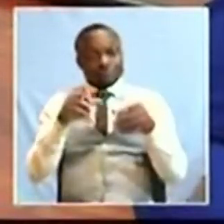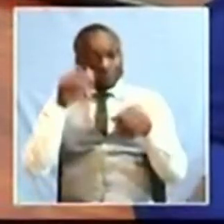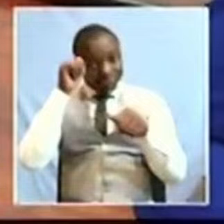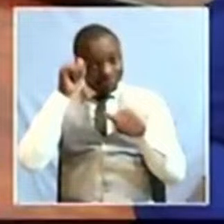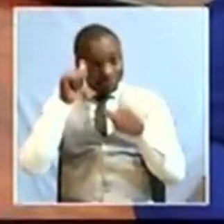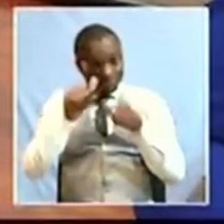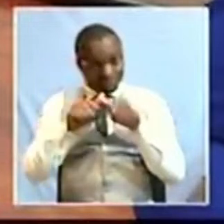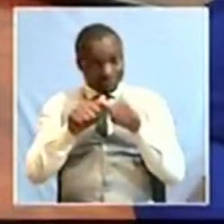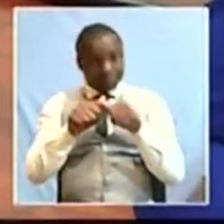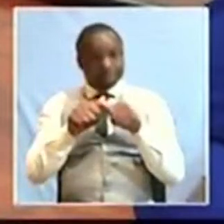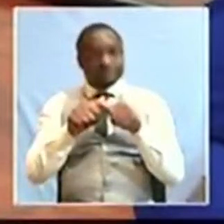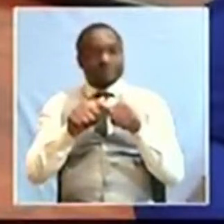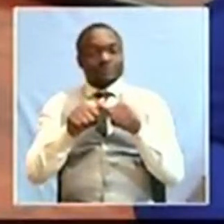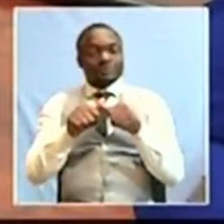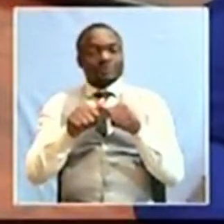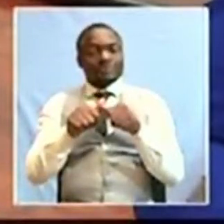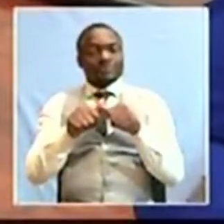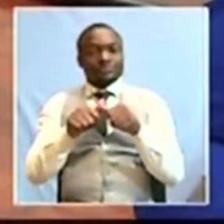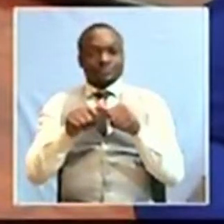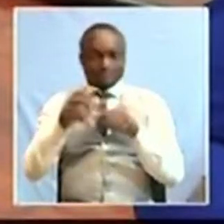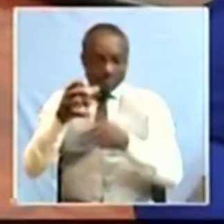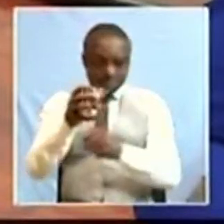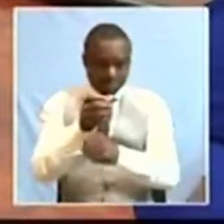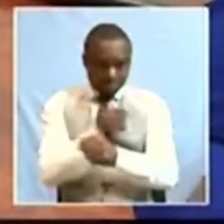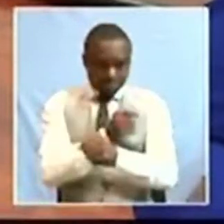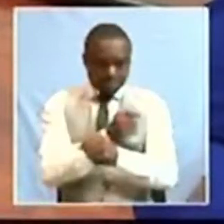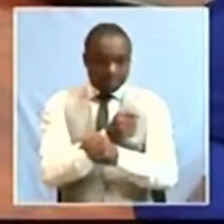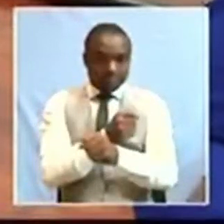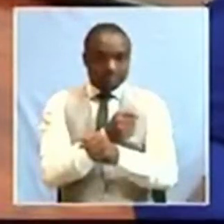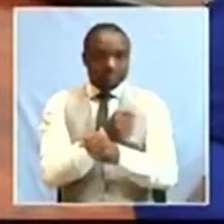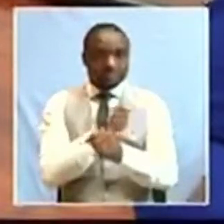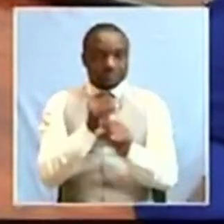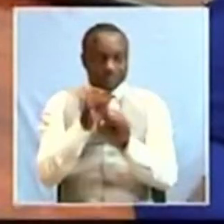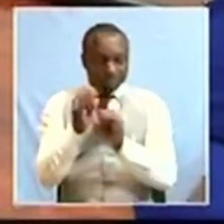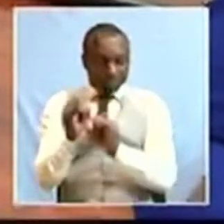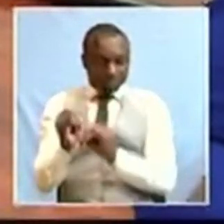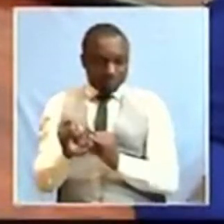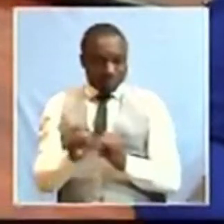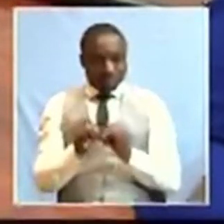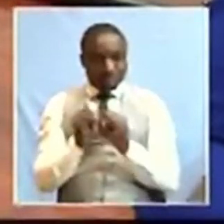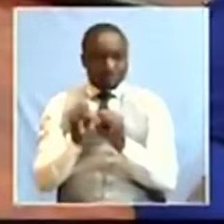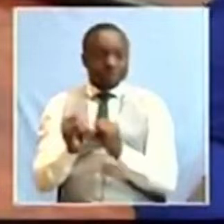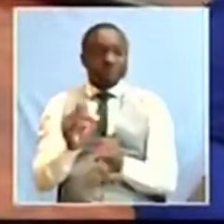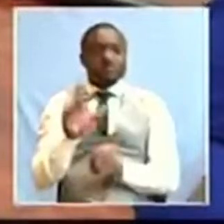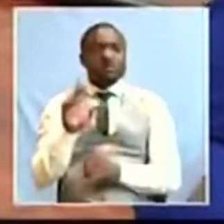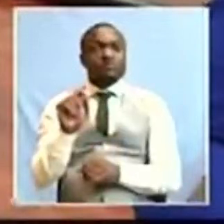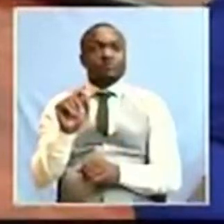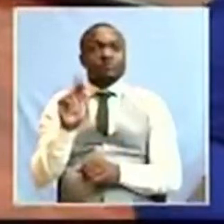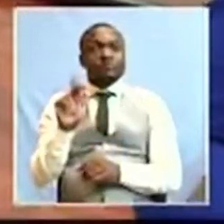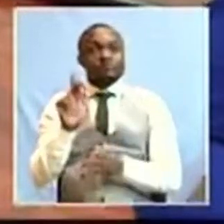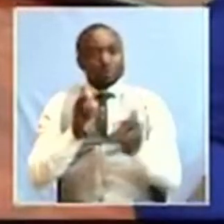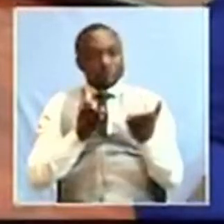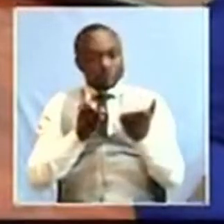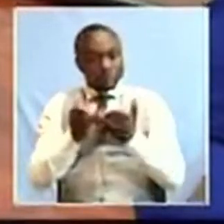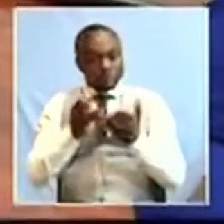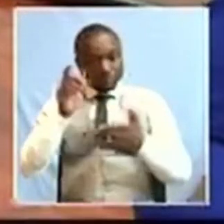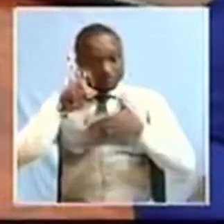resolutions were obtained to implement the 20 kwacha service